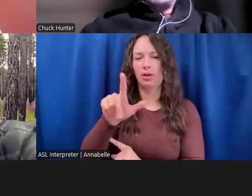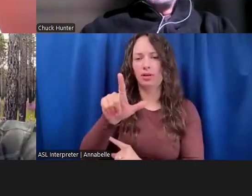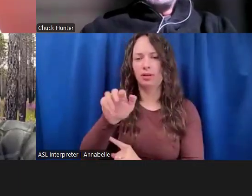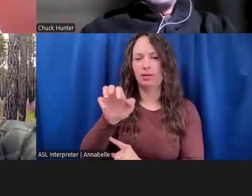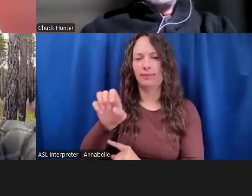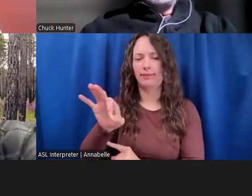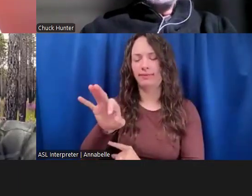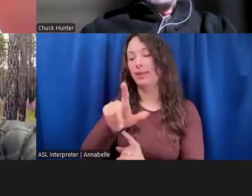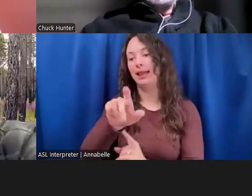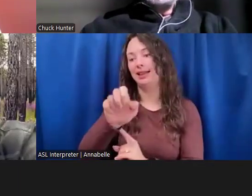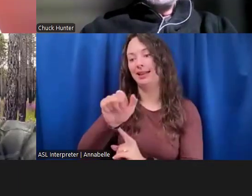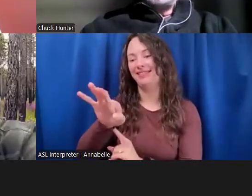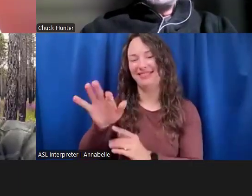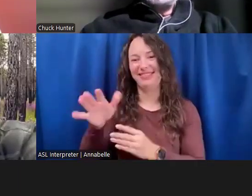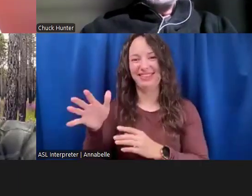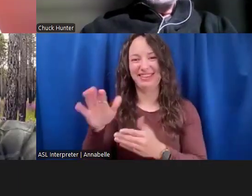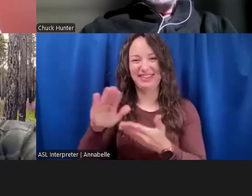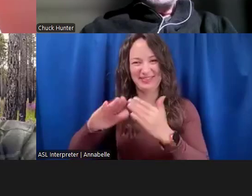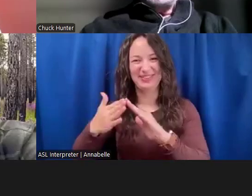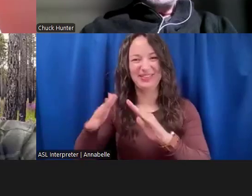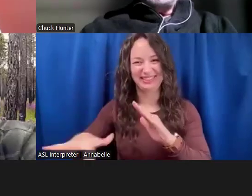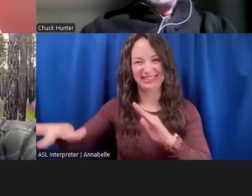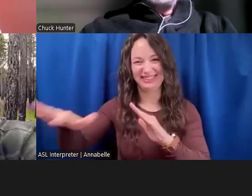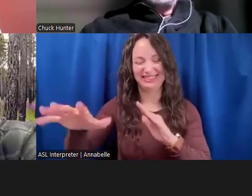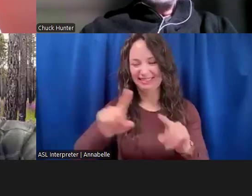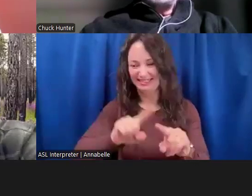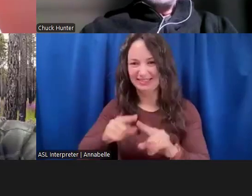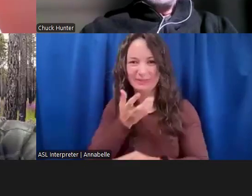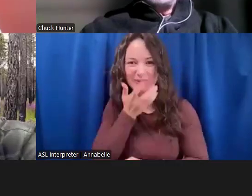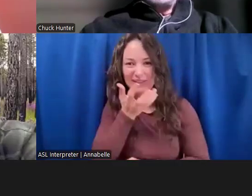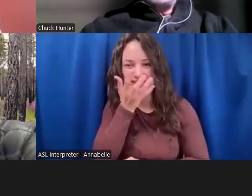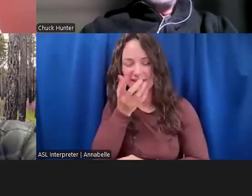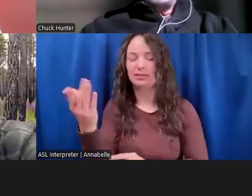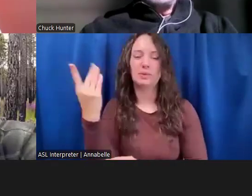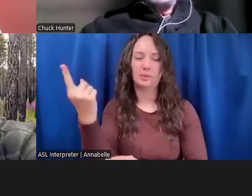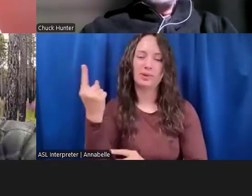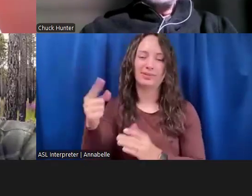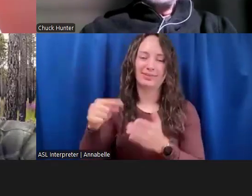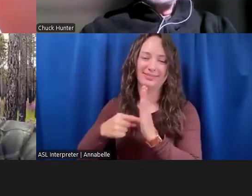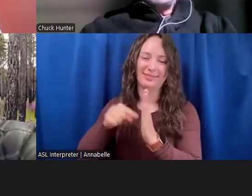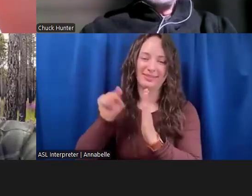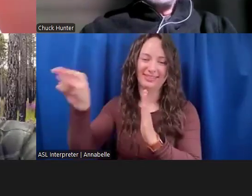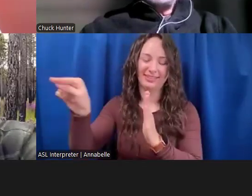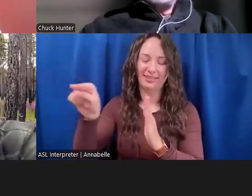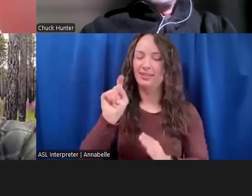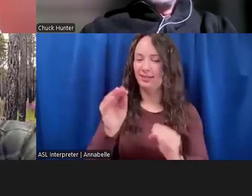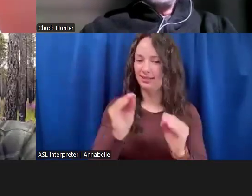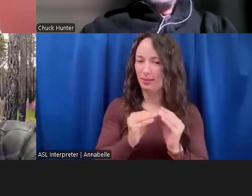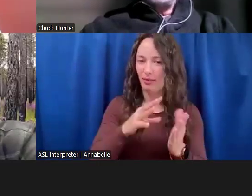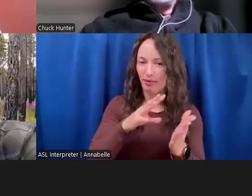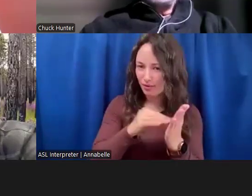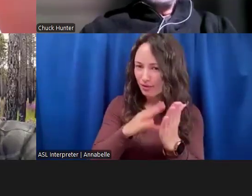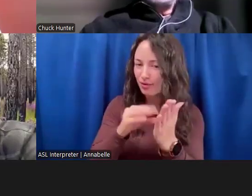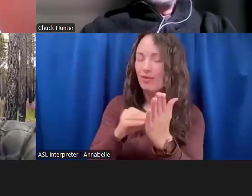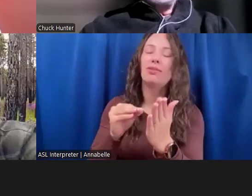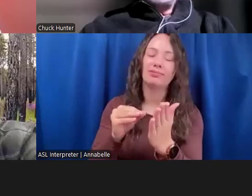that's one example. I think writ large, we have a lot of learning and capacity to build there.